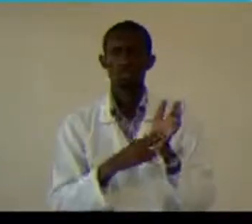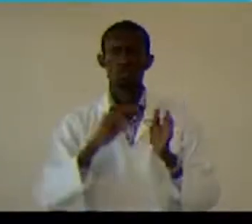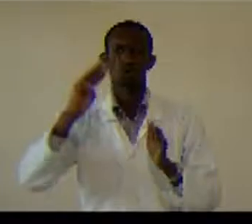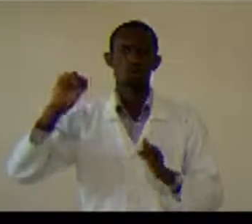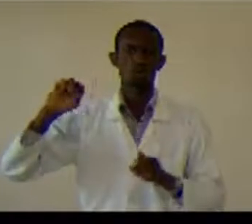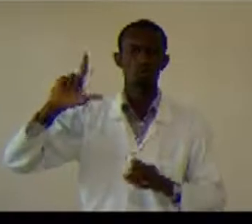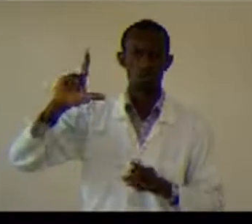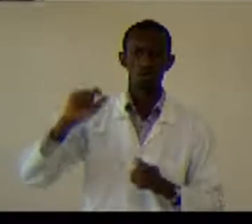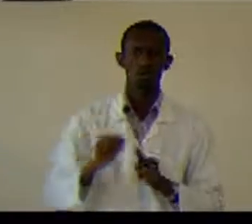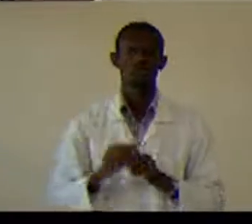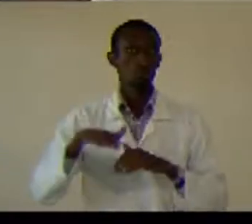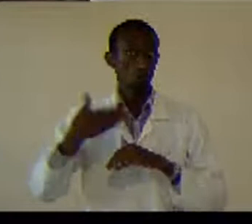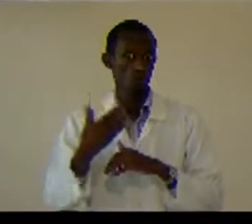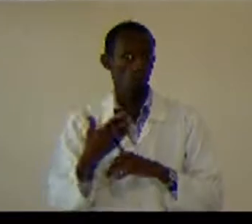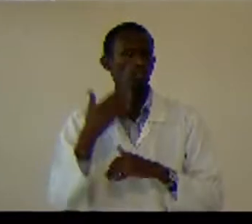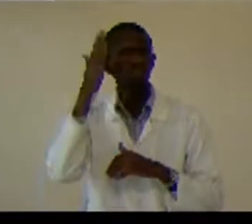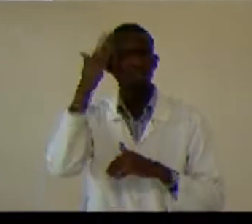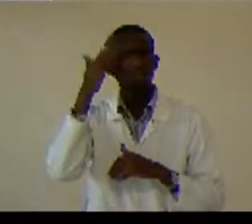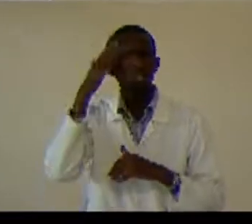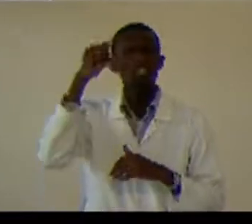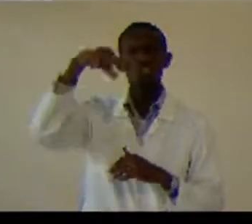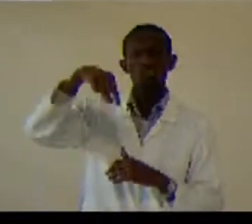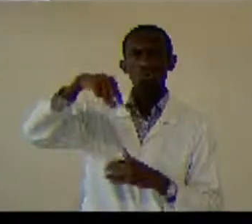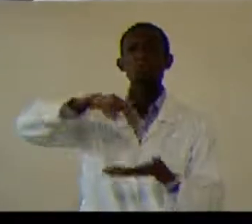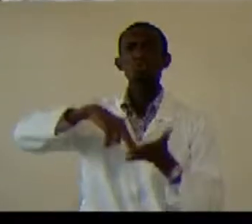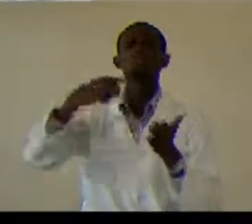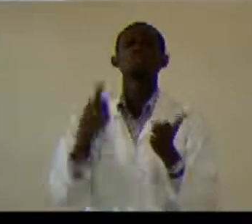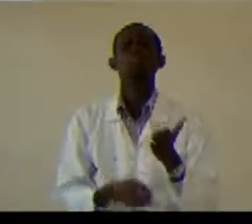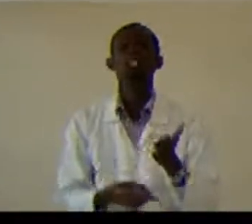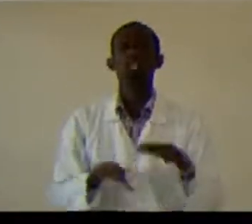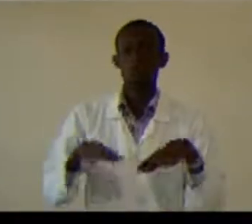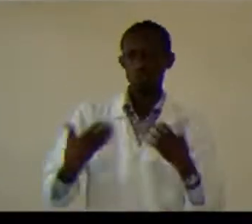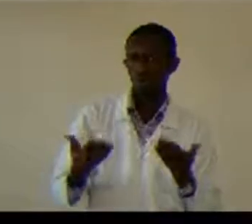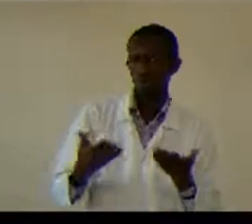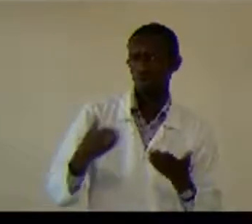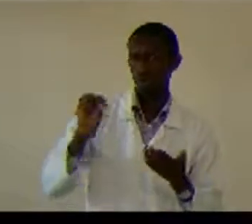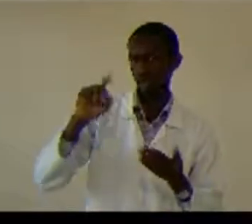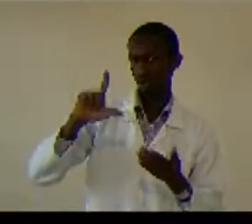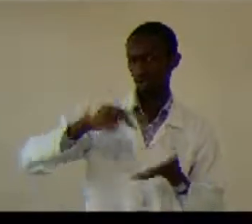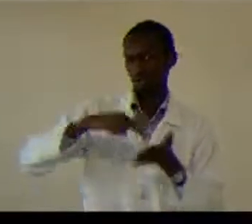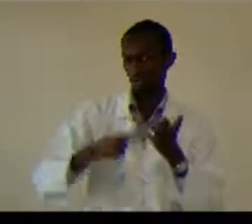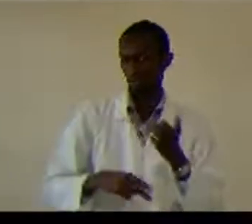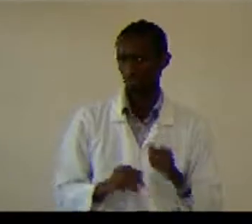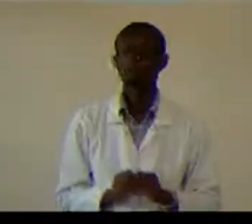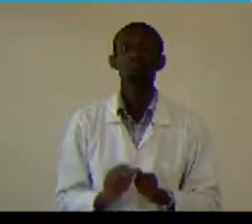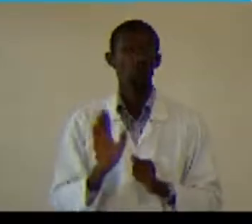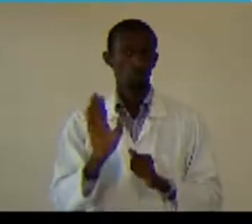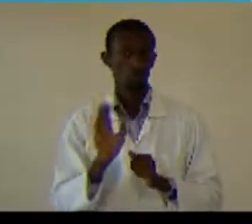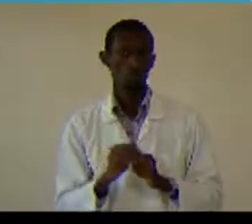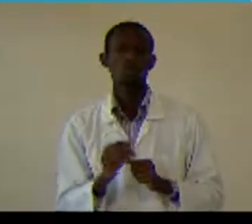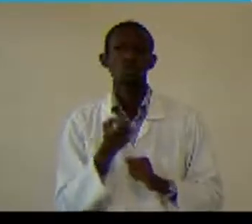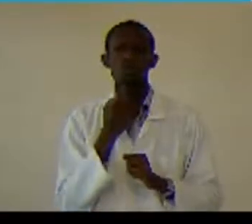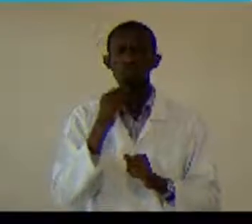and also what H means. But we must be able to do that. Then we should be able to state